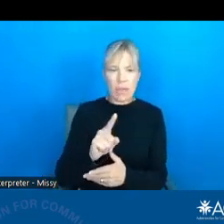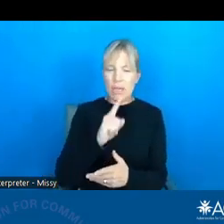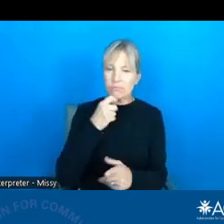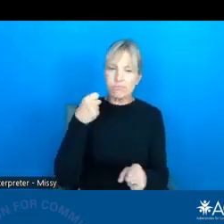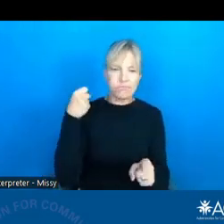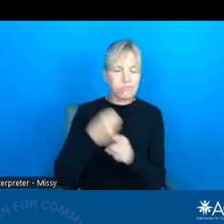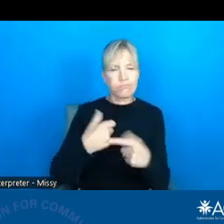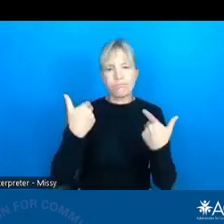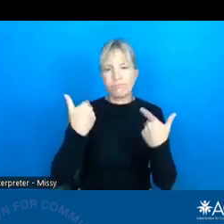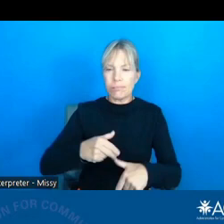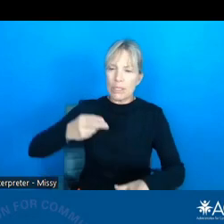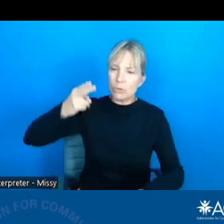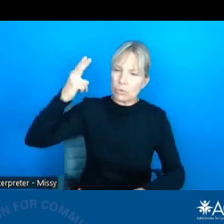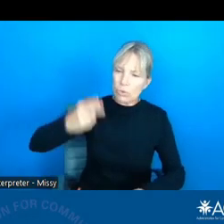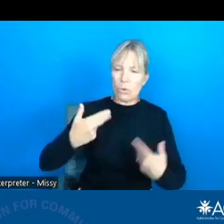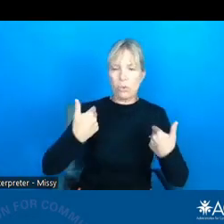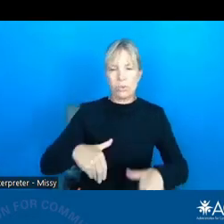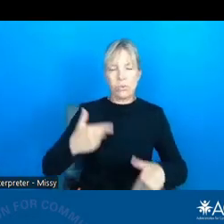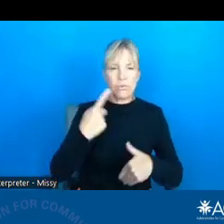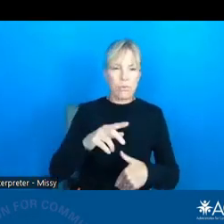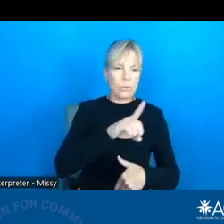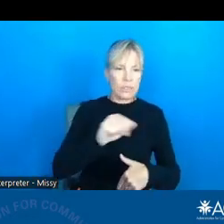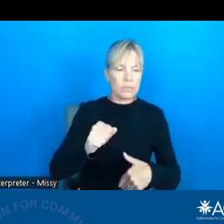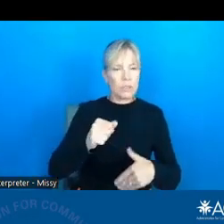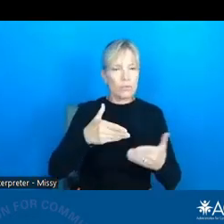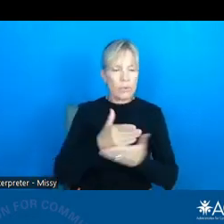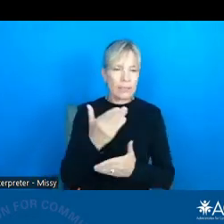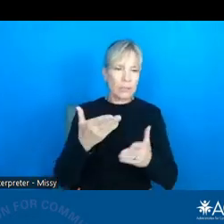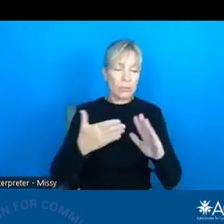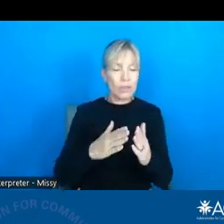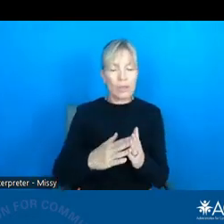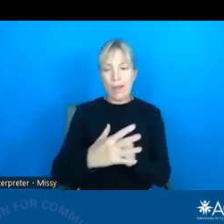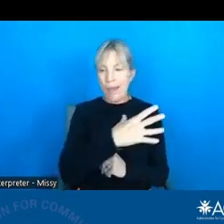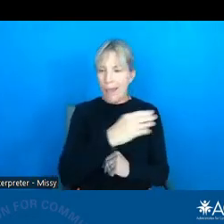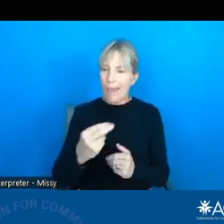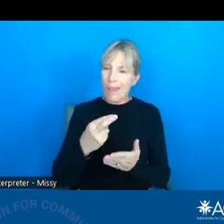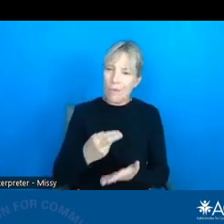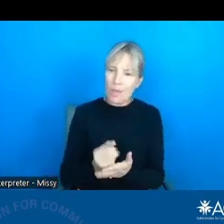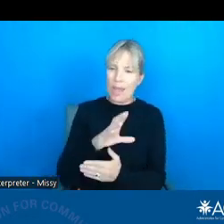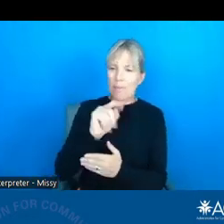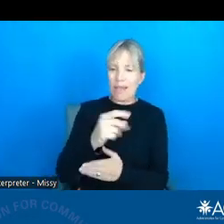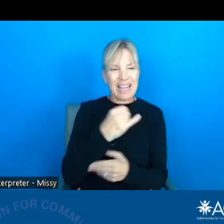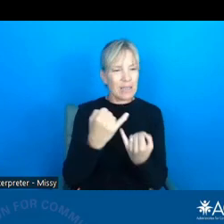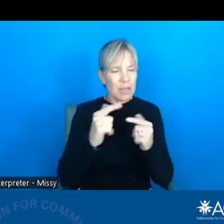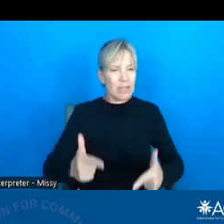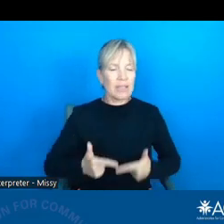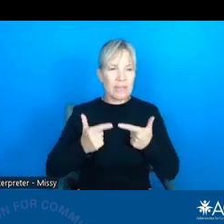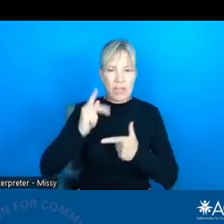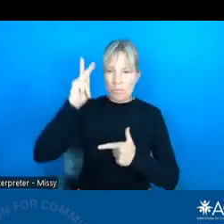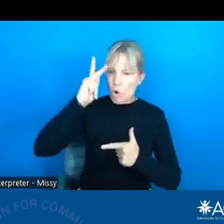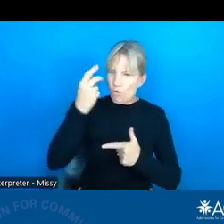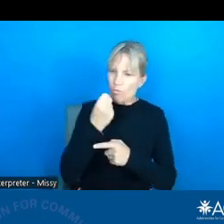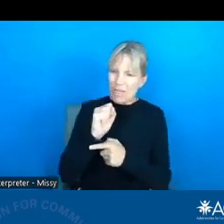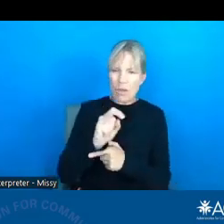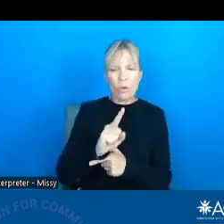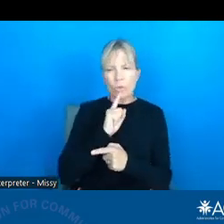momentous and historical for the disability rights community. And the Rehab Act and the independent living movement are